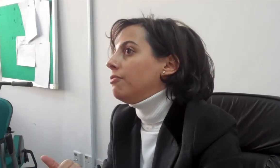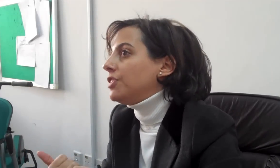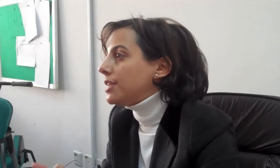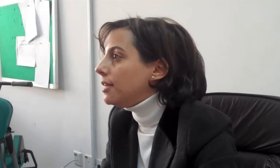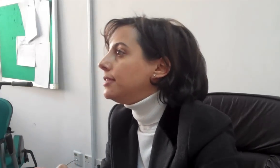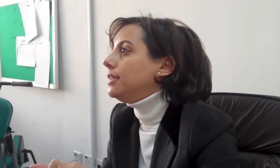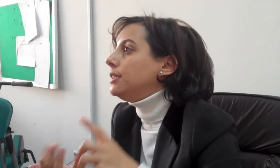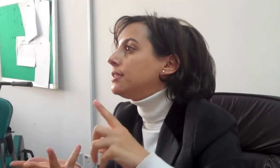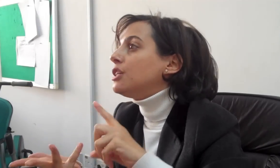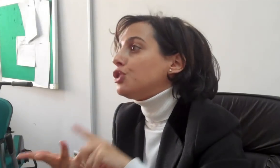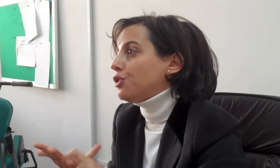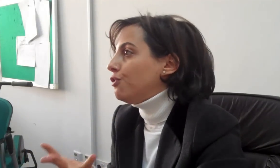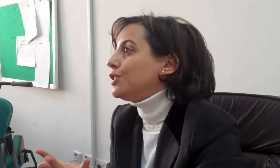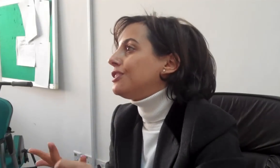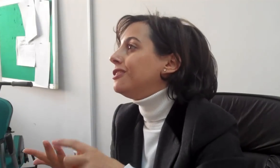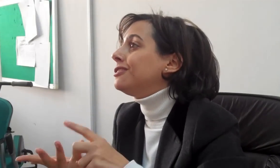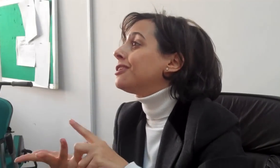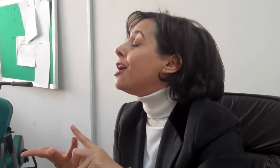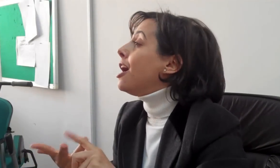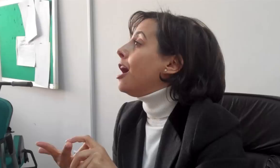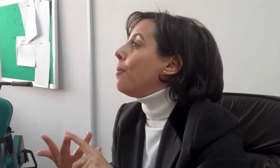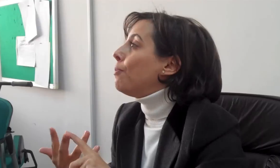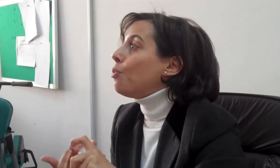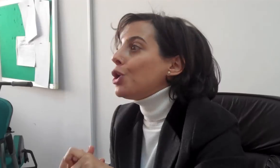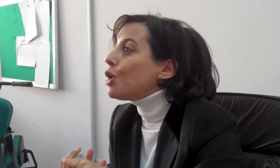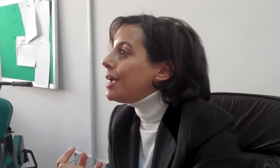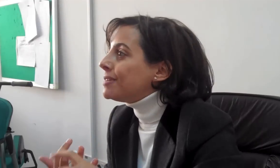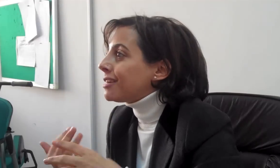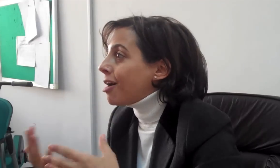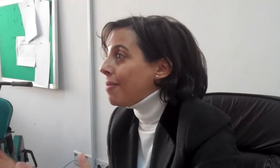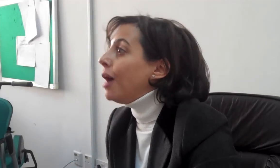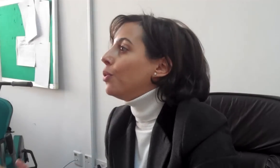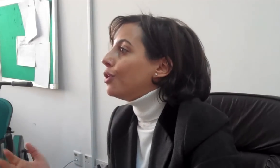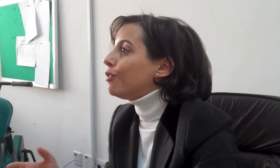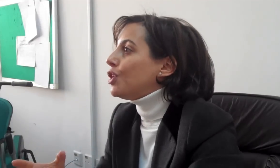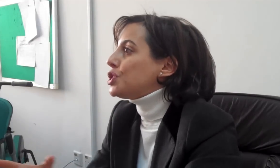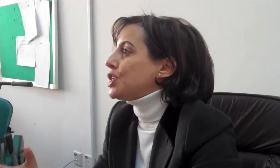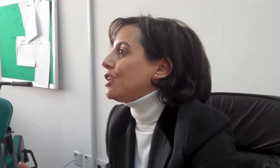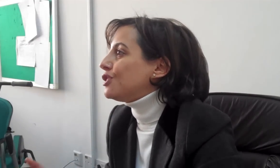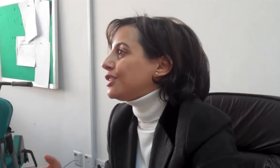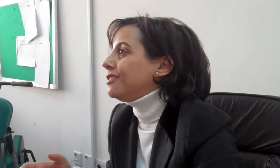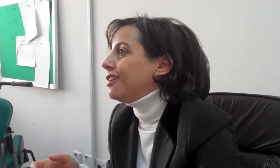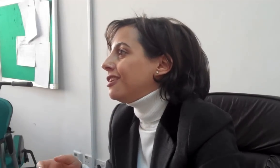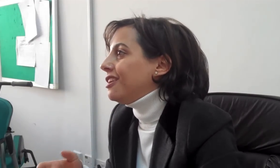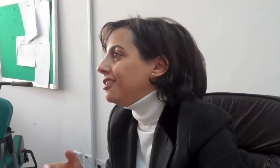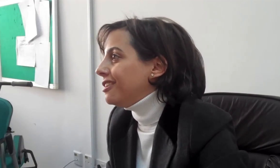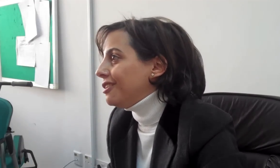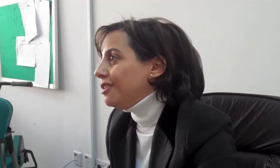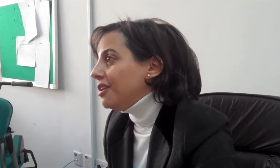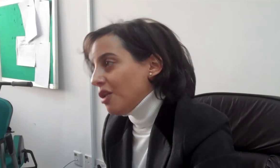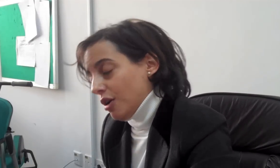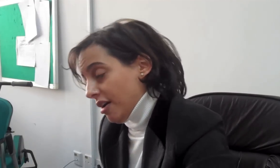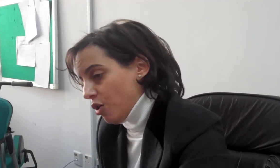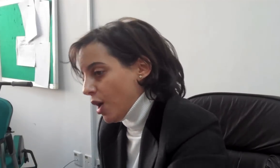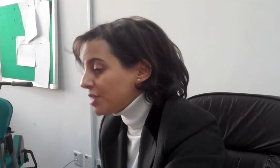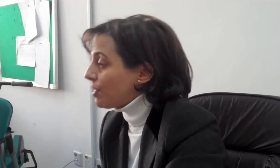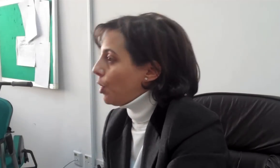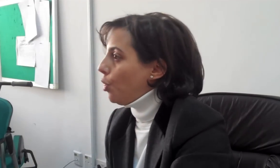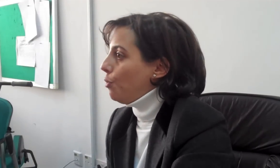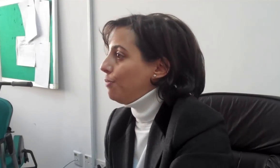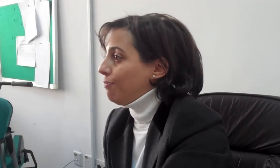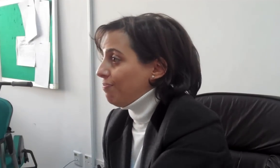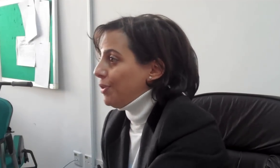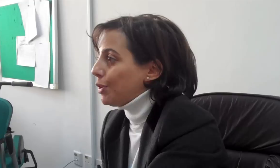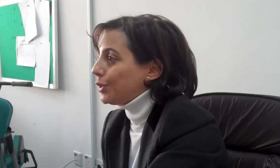to access facilities, services. We're not able to come out of our shells and go out